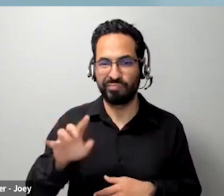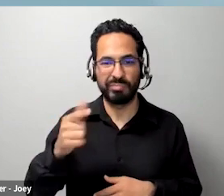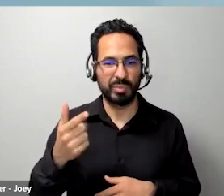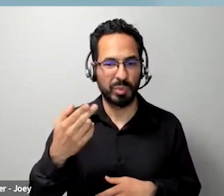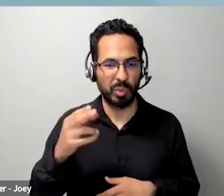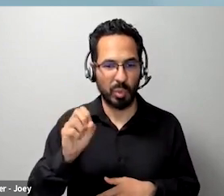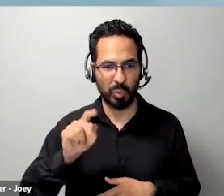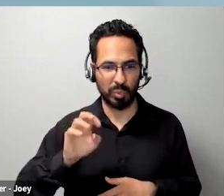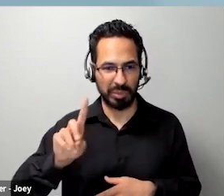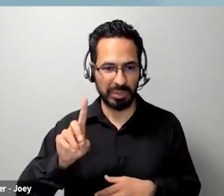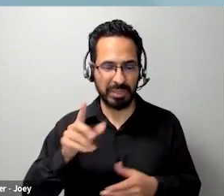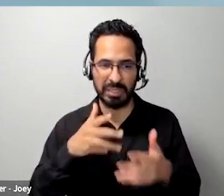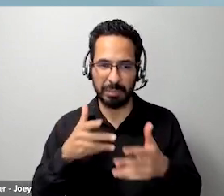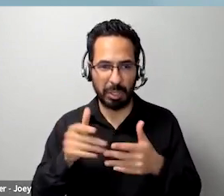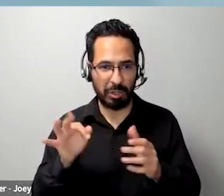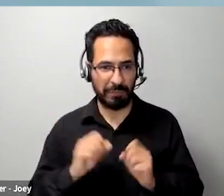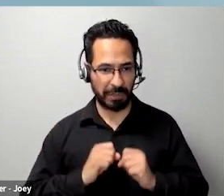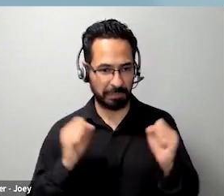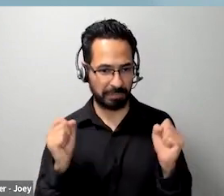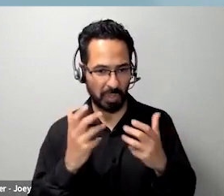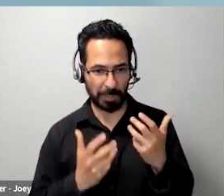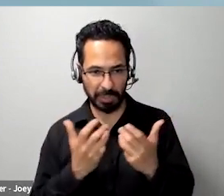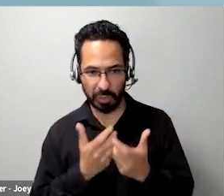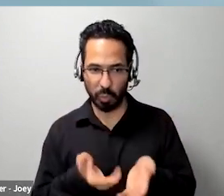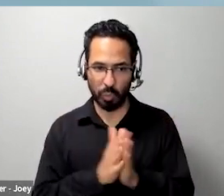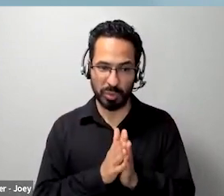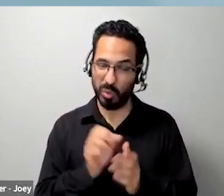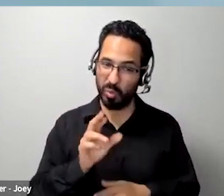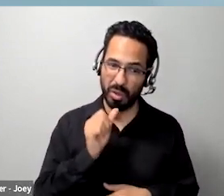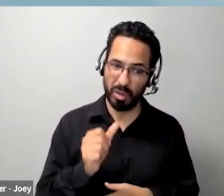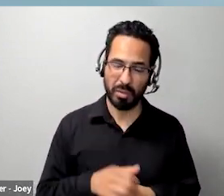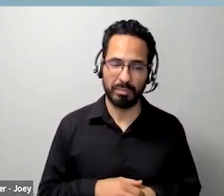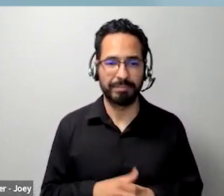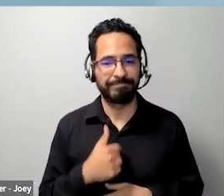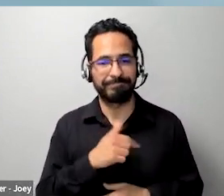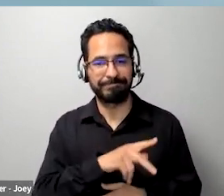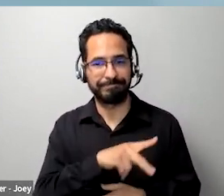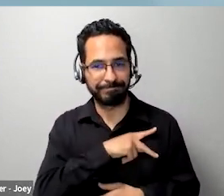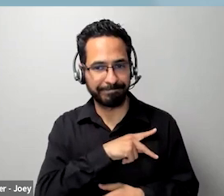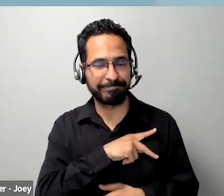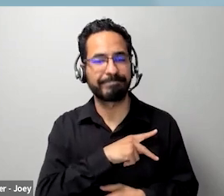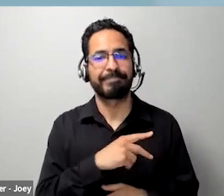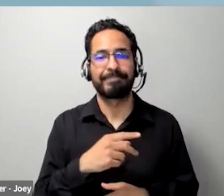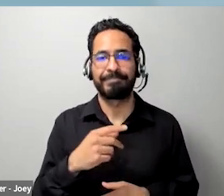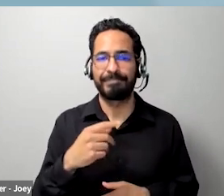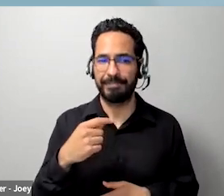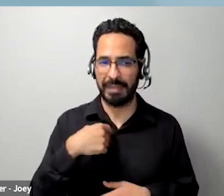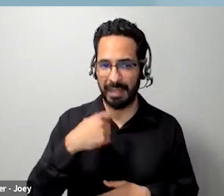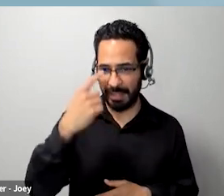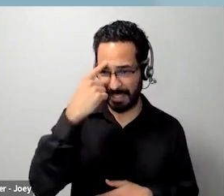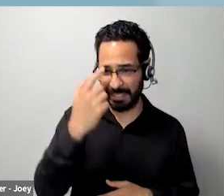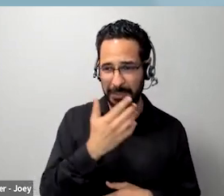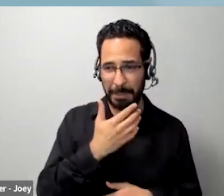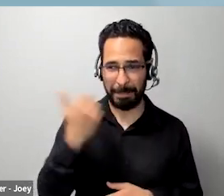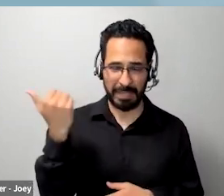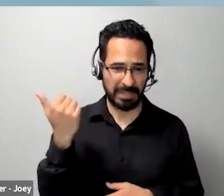disclose an accommodation request or not. I personally am of the thought that it's always best to